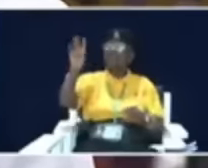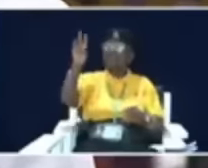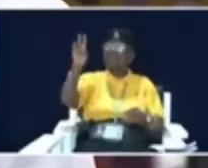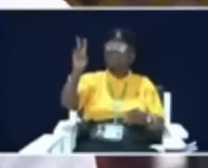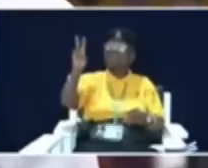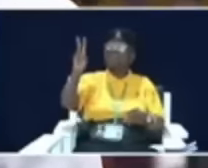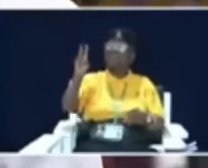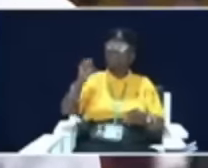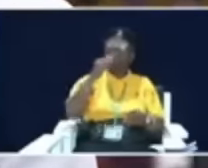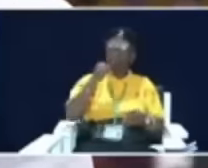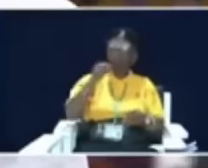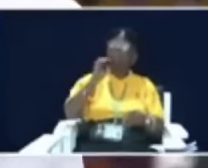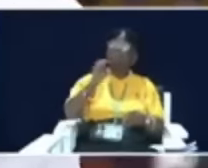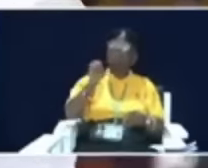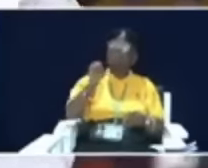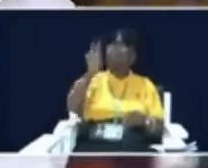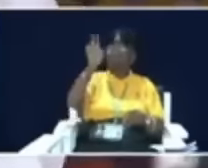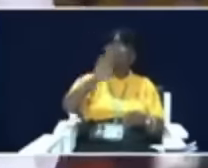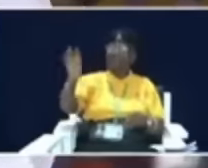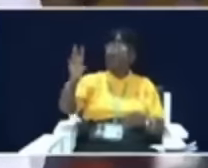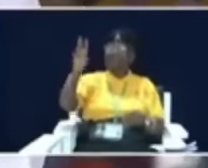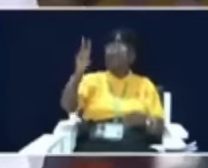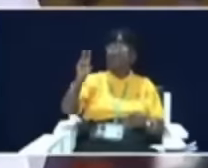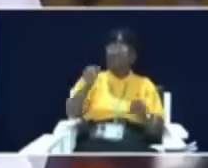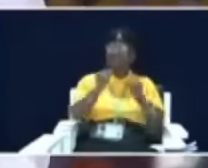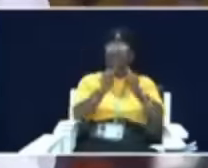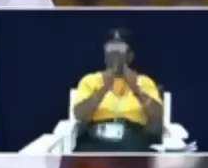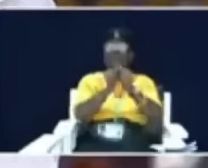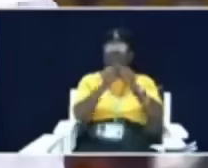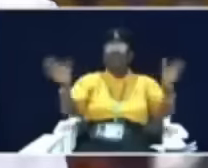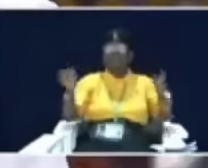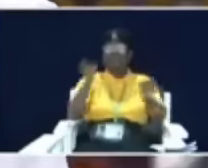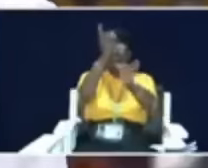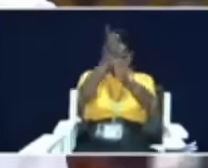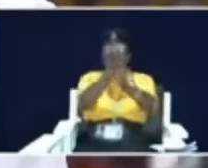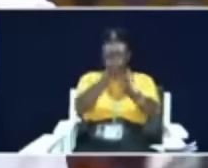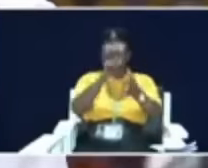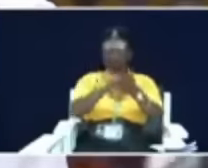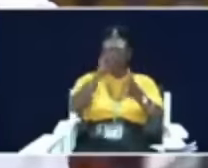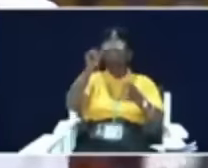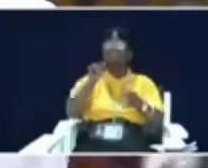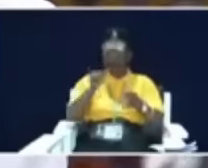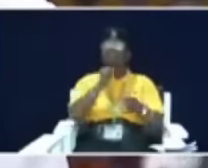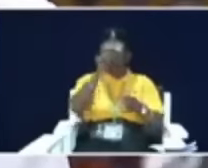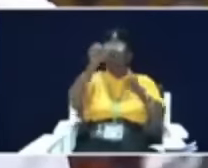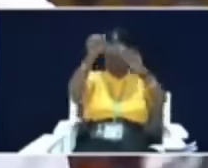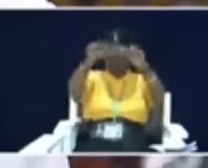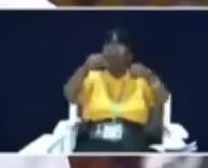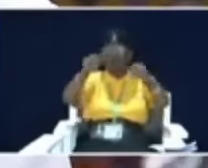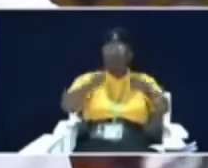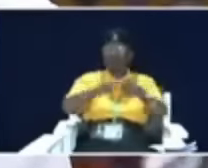Hebrews 11 verse 6, without faith, it is impossible to please